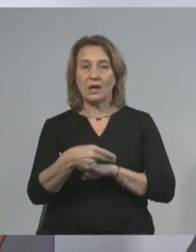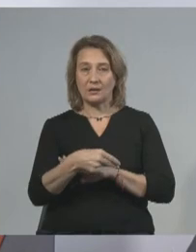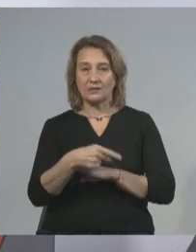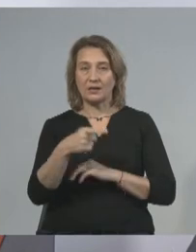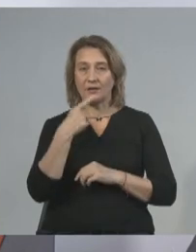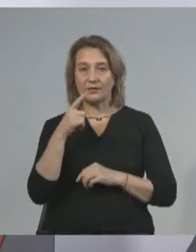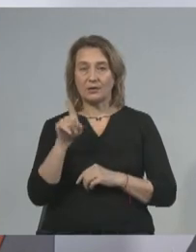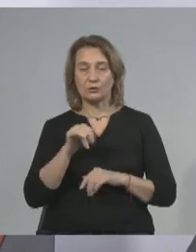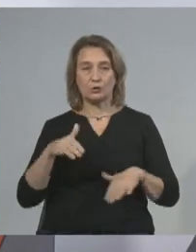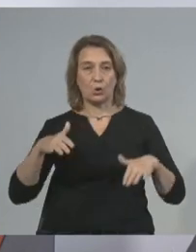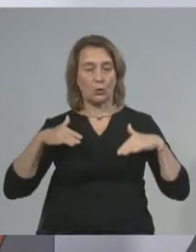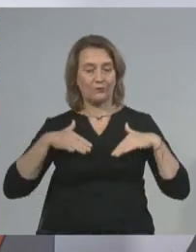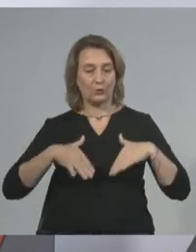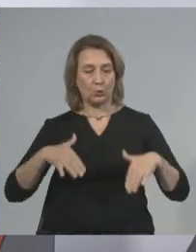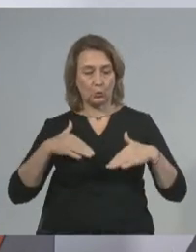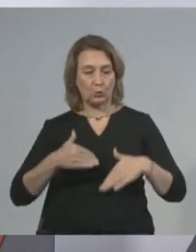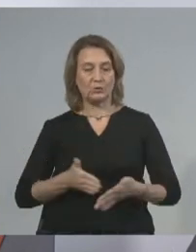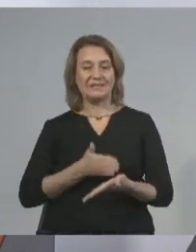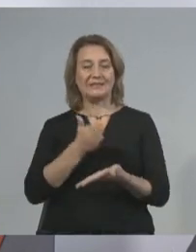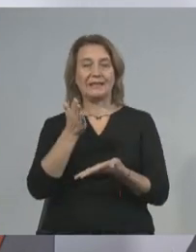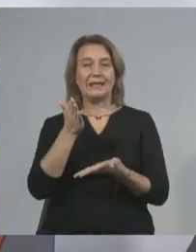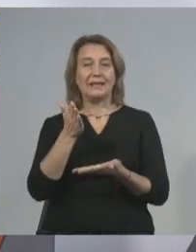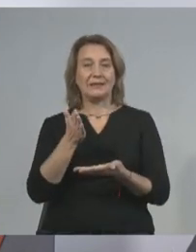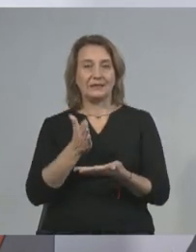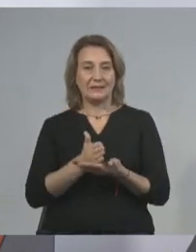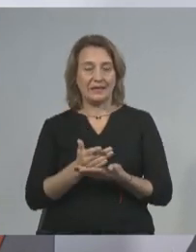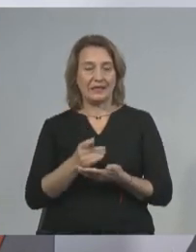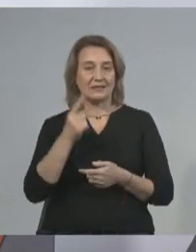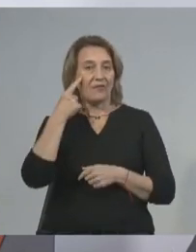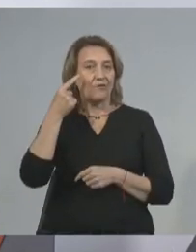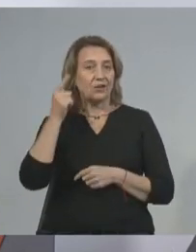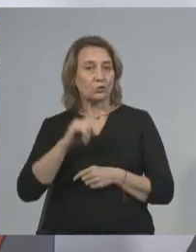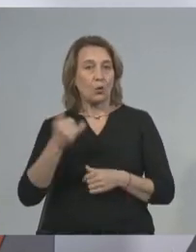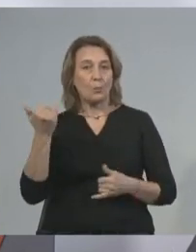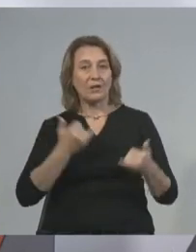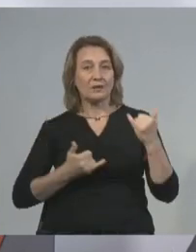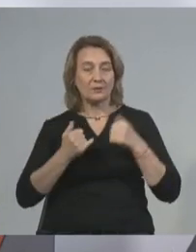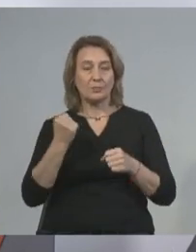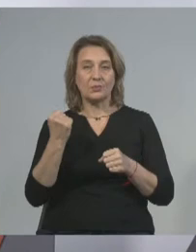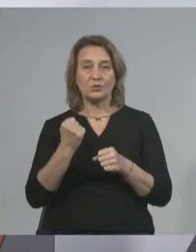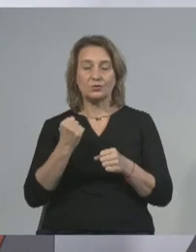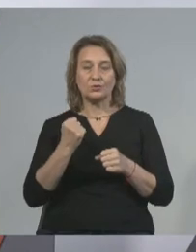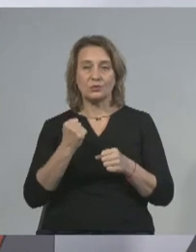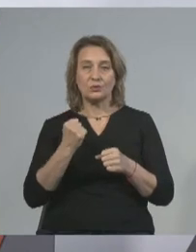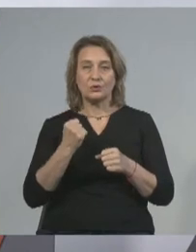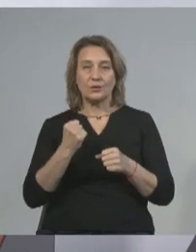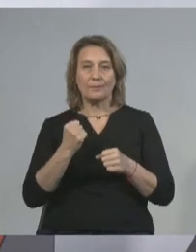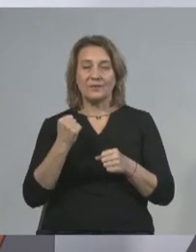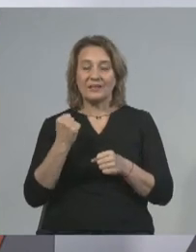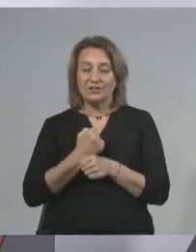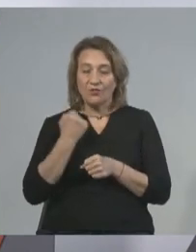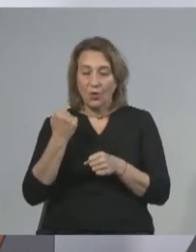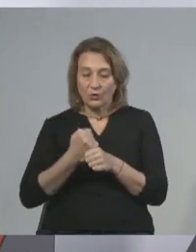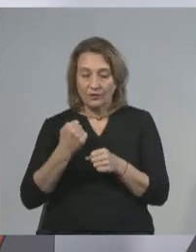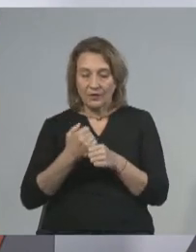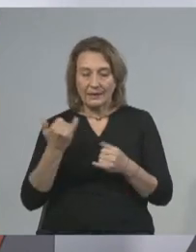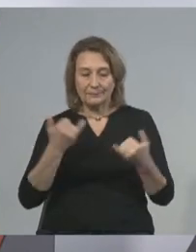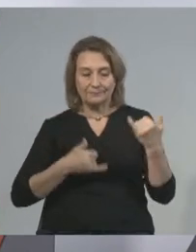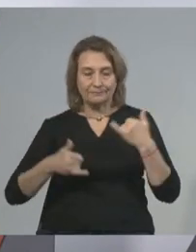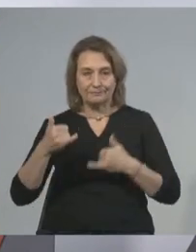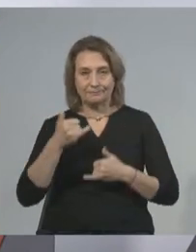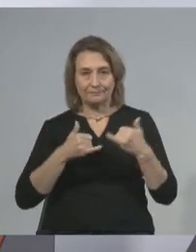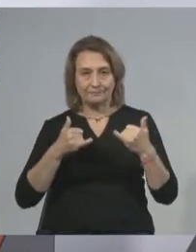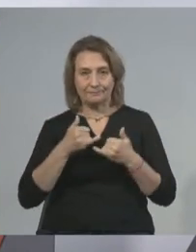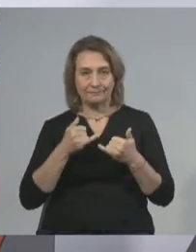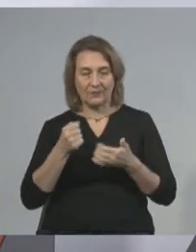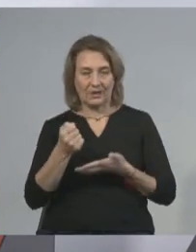that in georgia there was a famous laboratory uh lab luhar that we're creating by a weapon